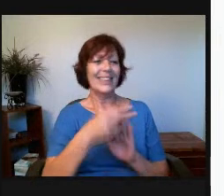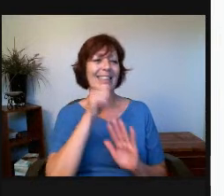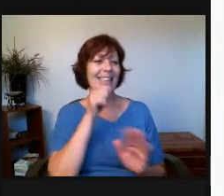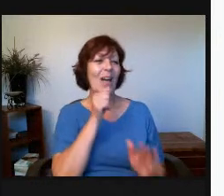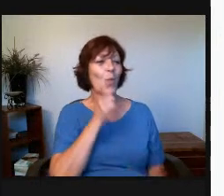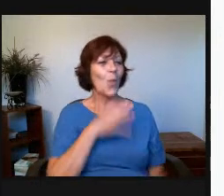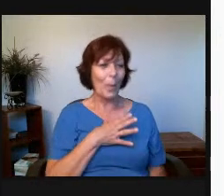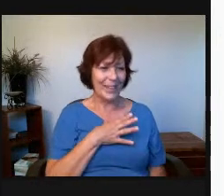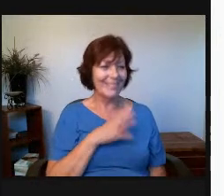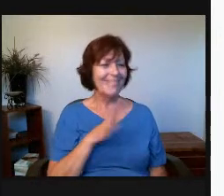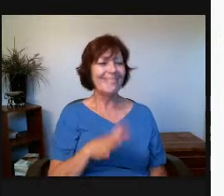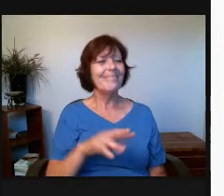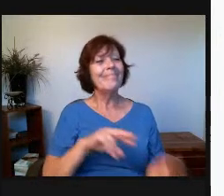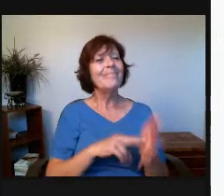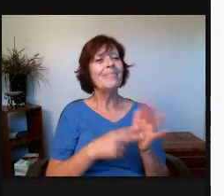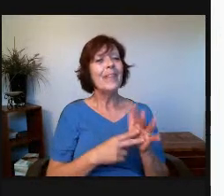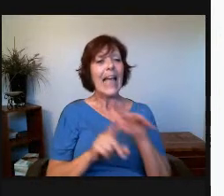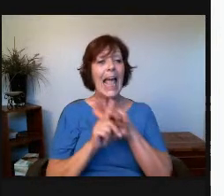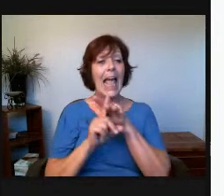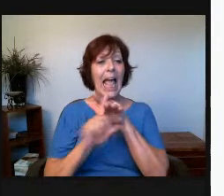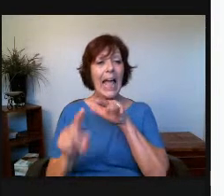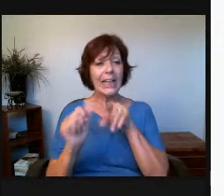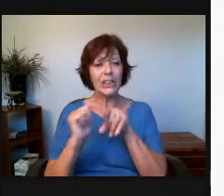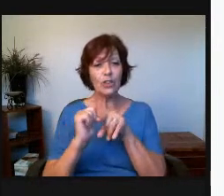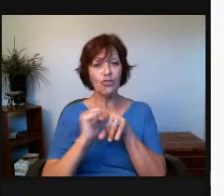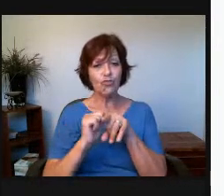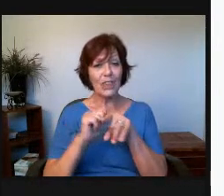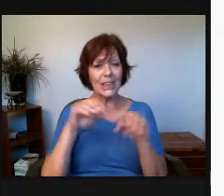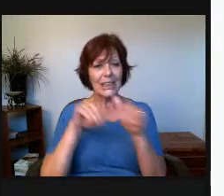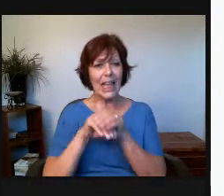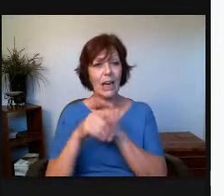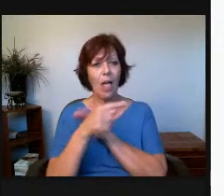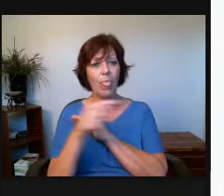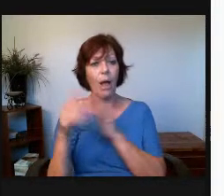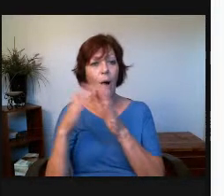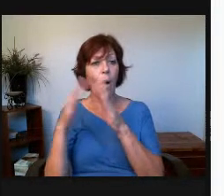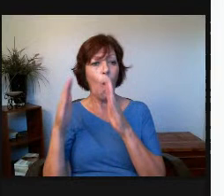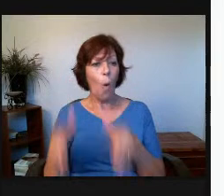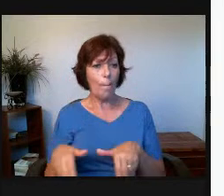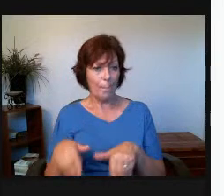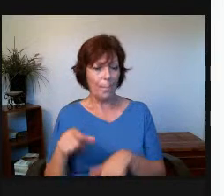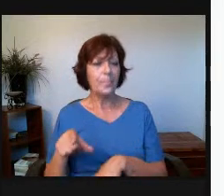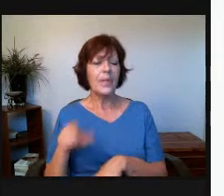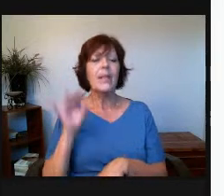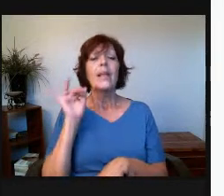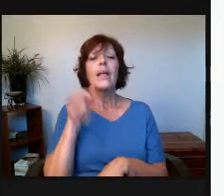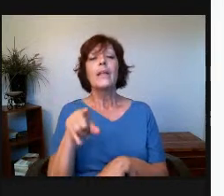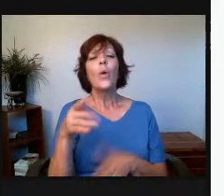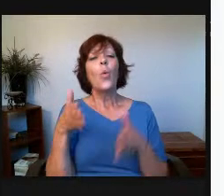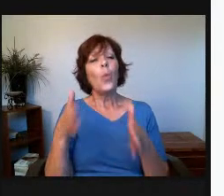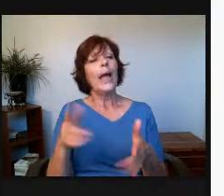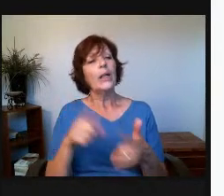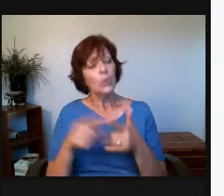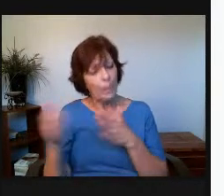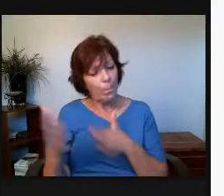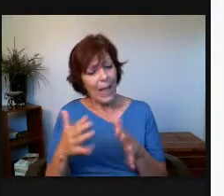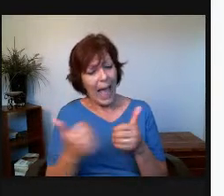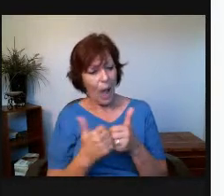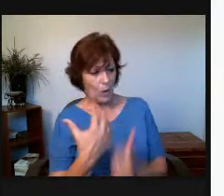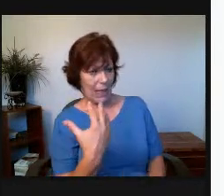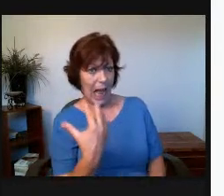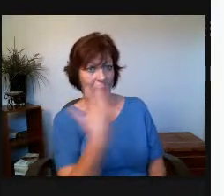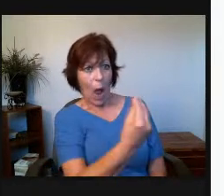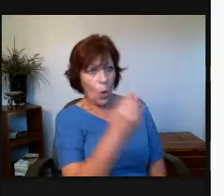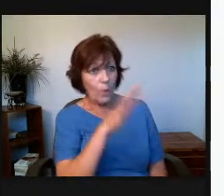woman. Edith stands for exit drills in the home. And that's just a way for you to plan how to get out of